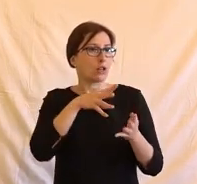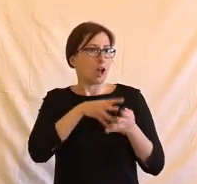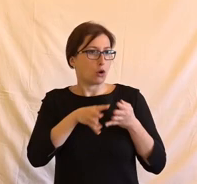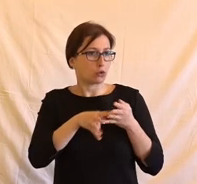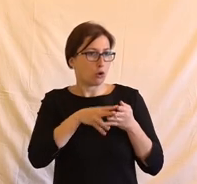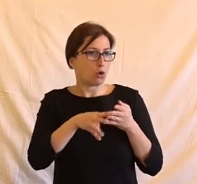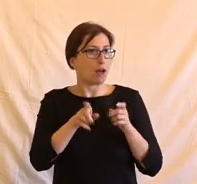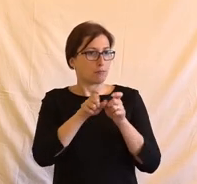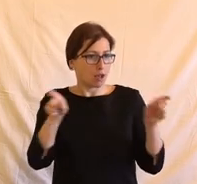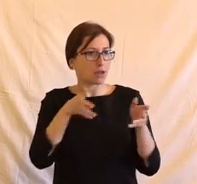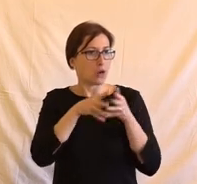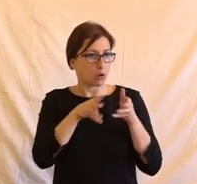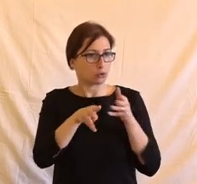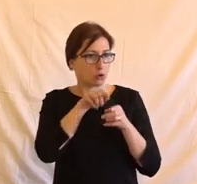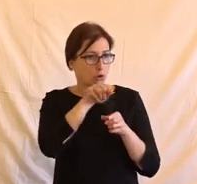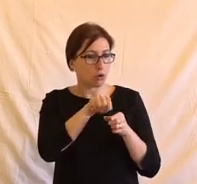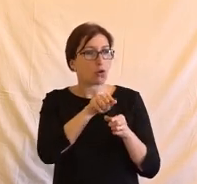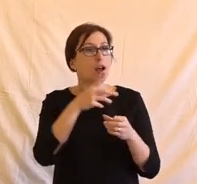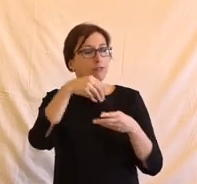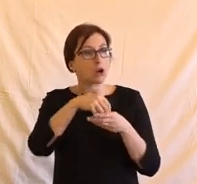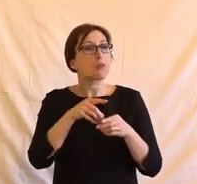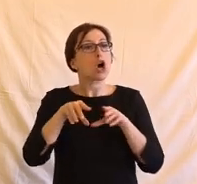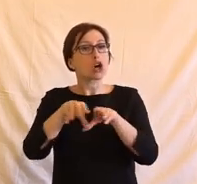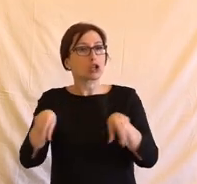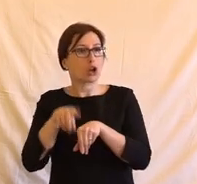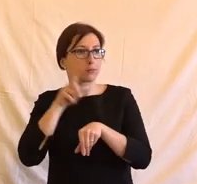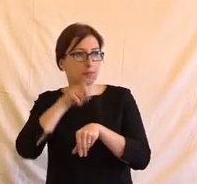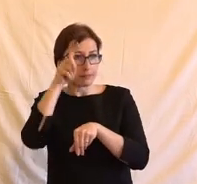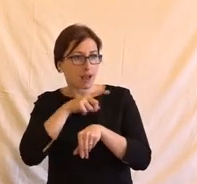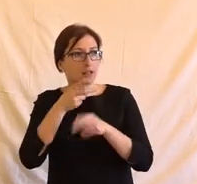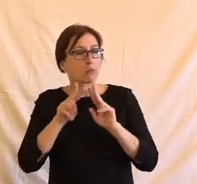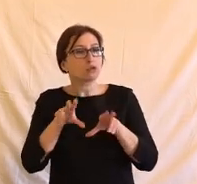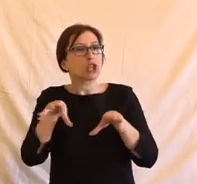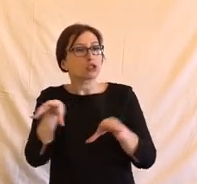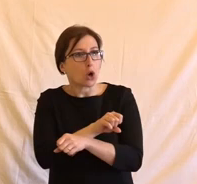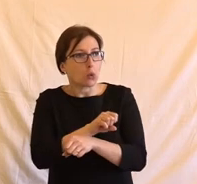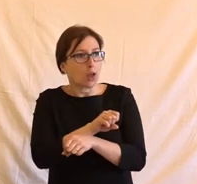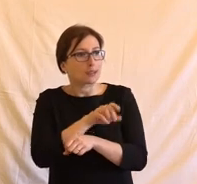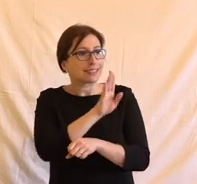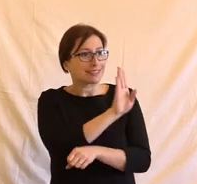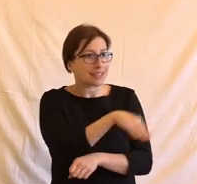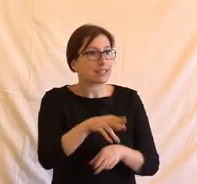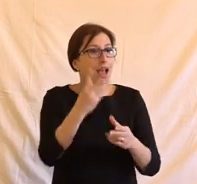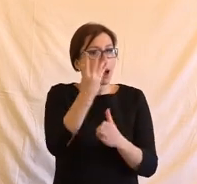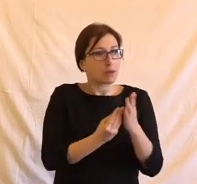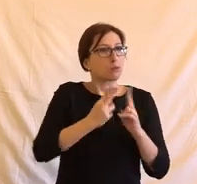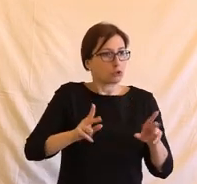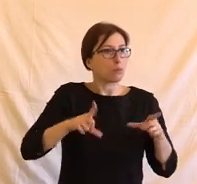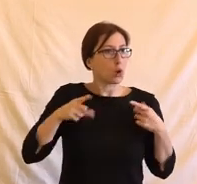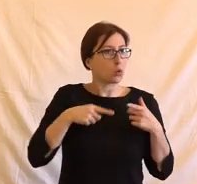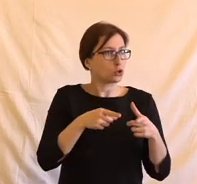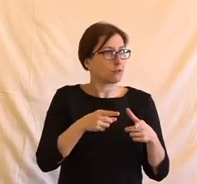jednotná bankovní kontrola, která vlastně umožňuje rodičům, aby dali souhlas, aby jejich děti mohly aplikaci